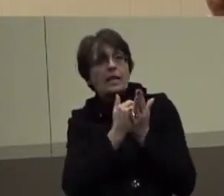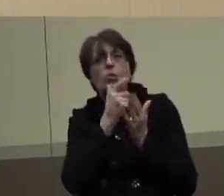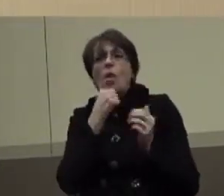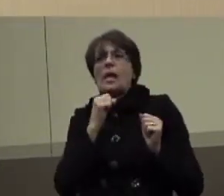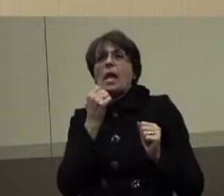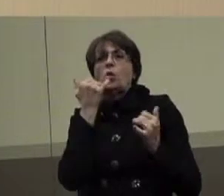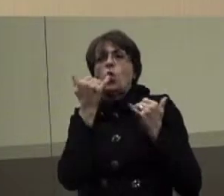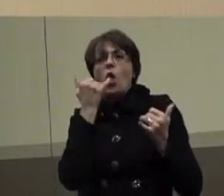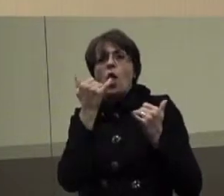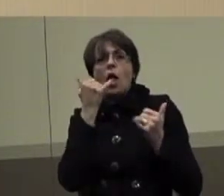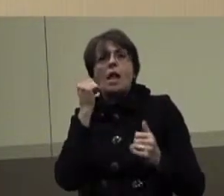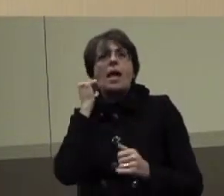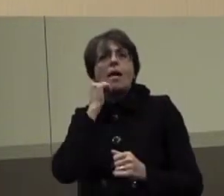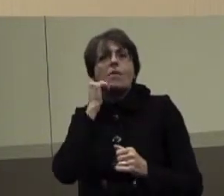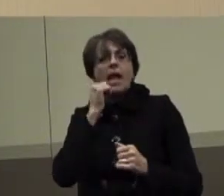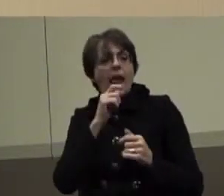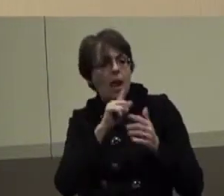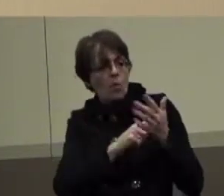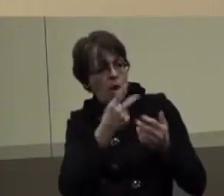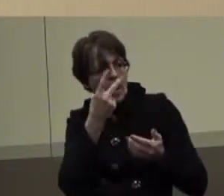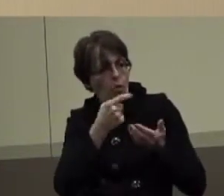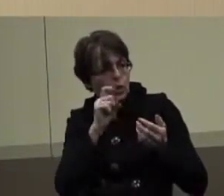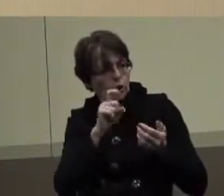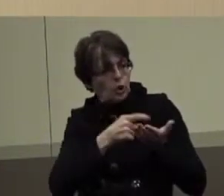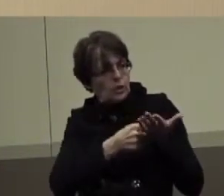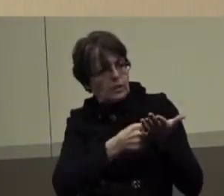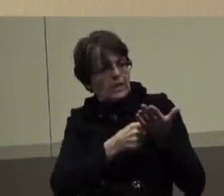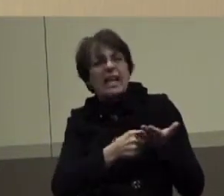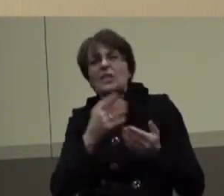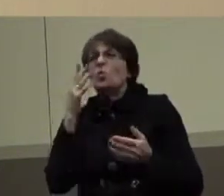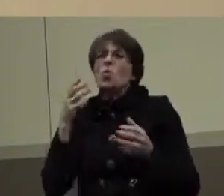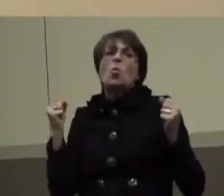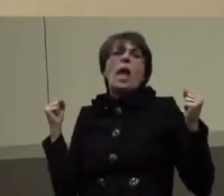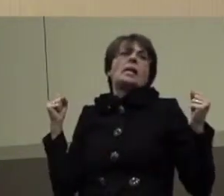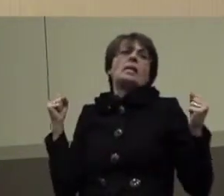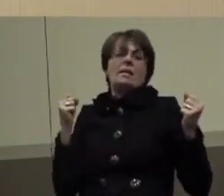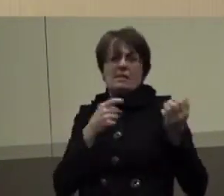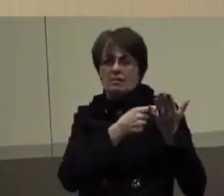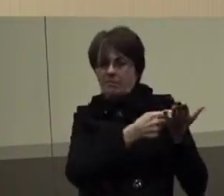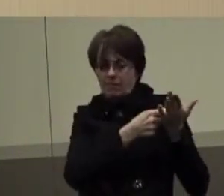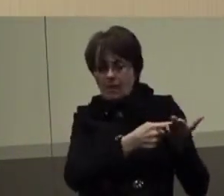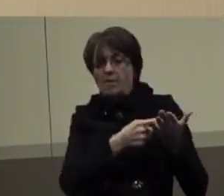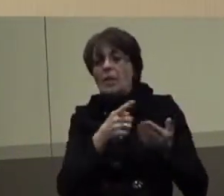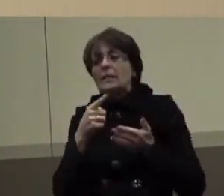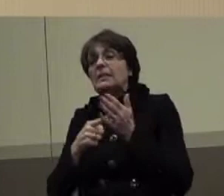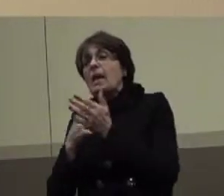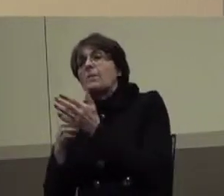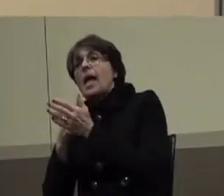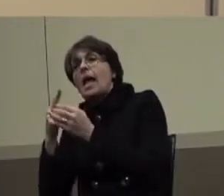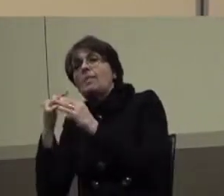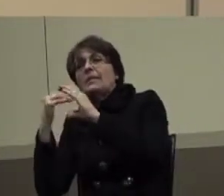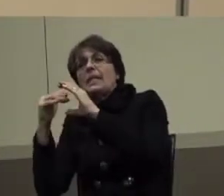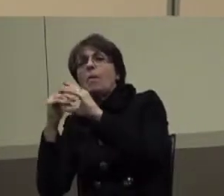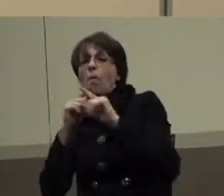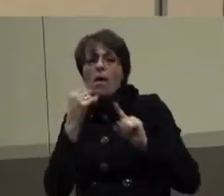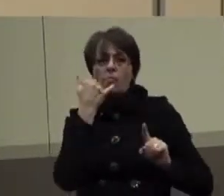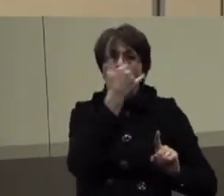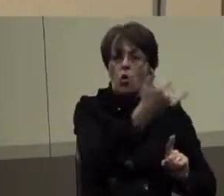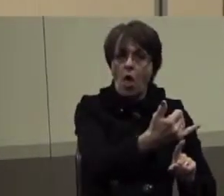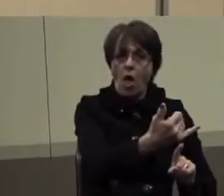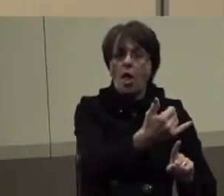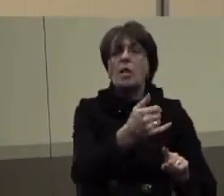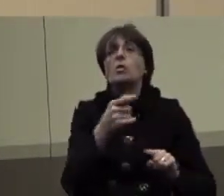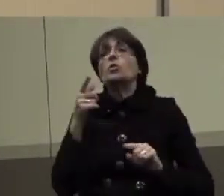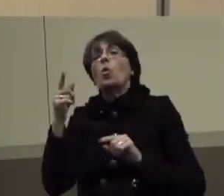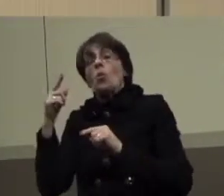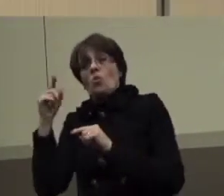each day and what I had to call and talk to them about, and they knew it was going to be quick. Sometimes I would do an email, but the call. So